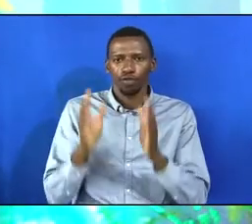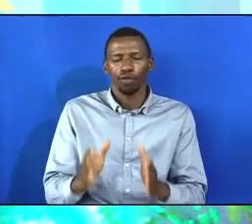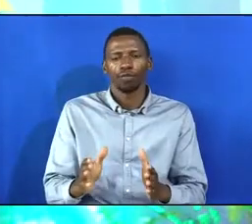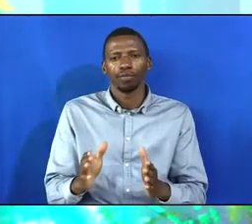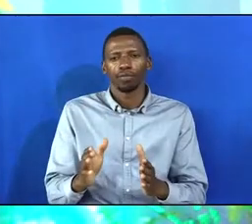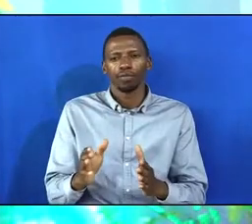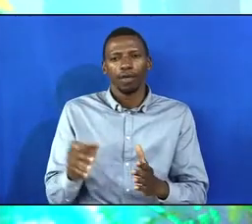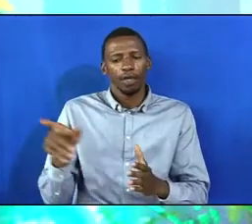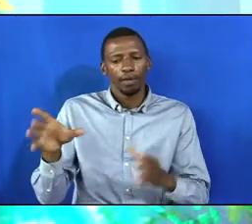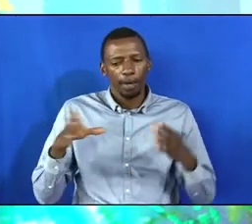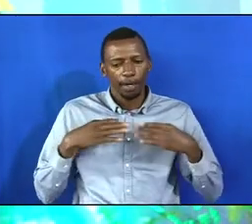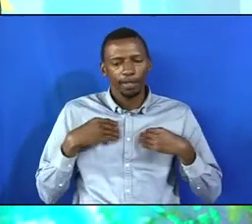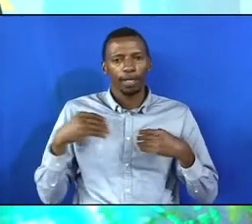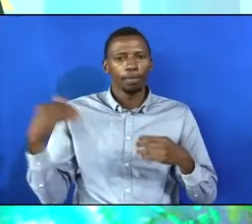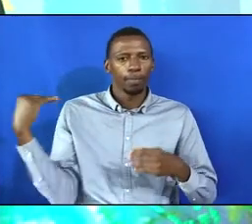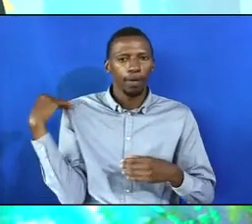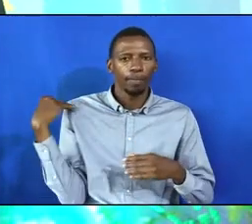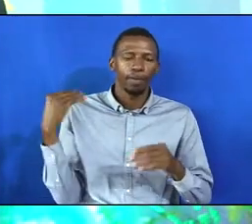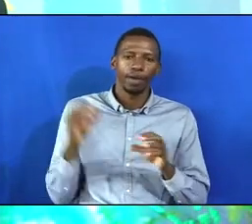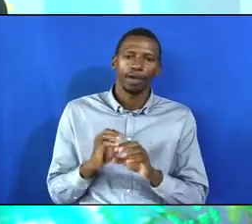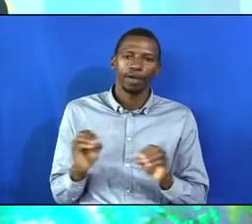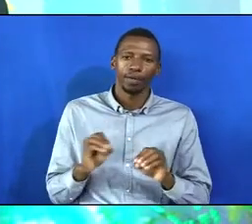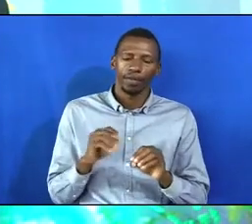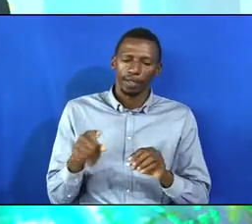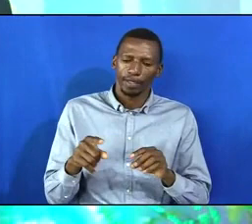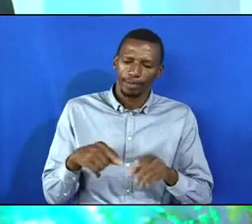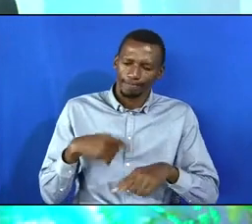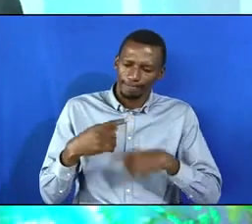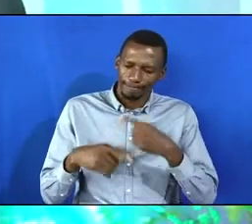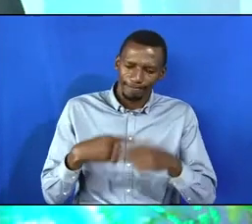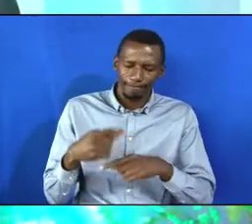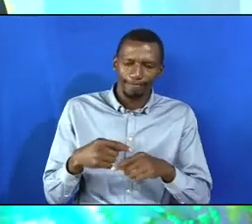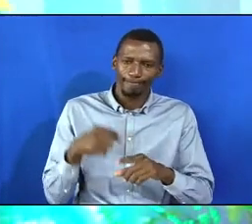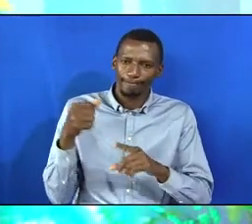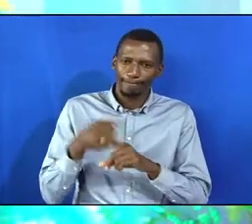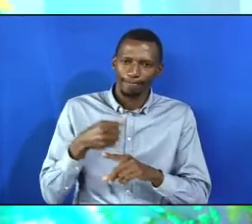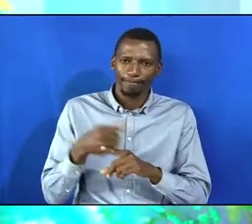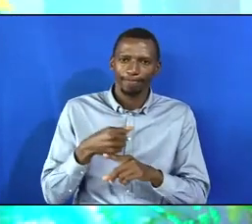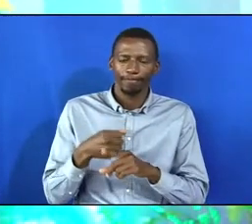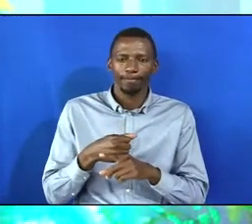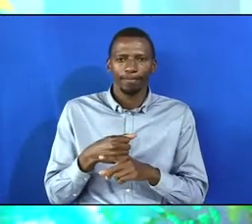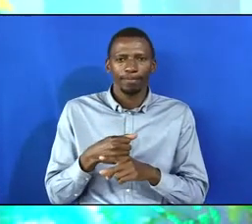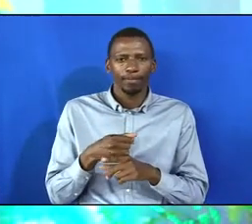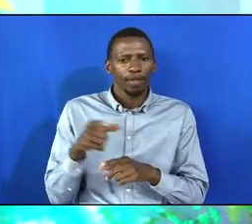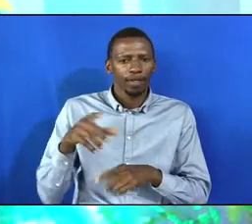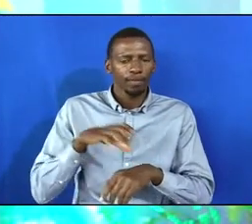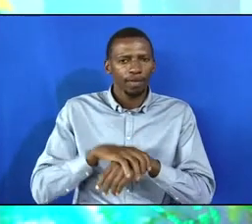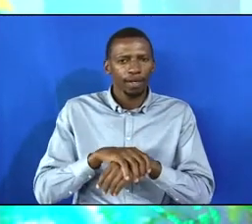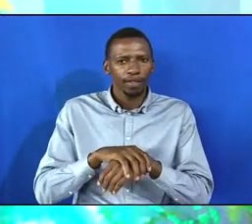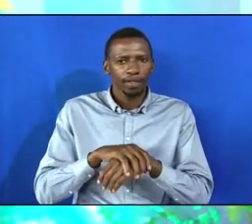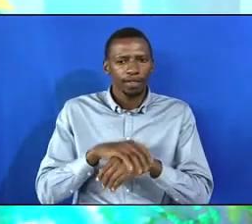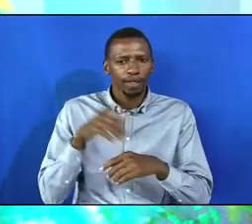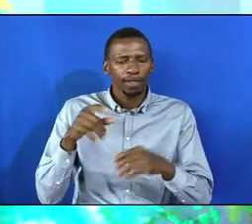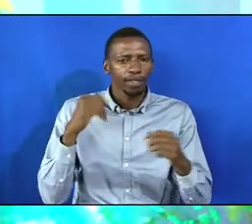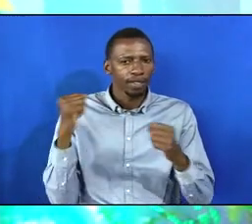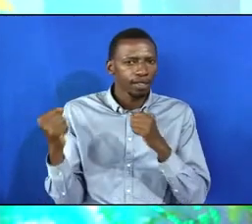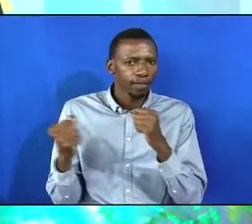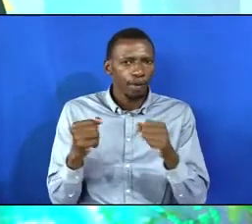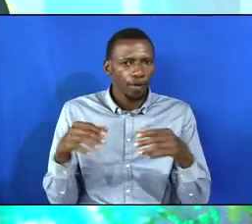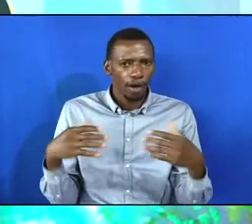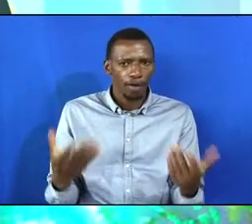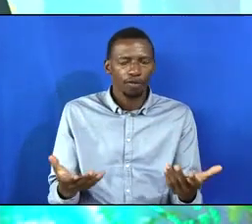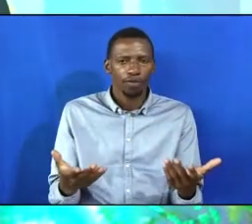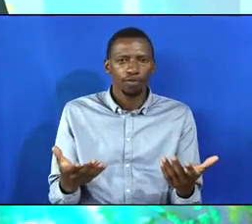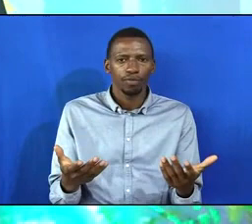any destruction. And he pressed. And while it gave him that power to press like that,